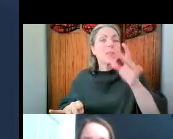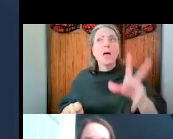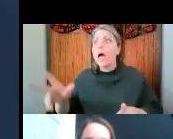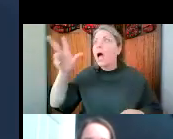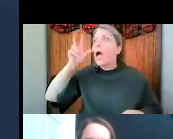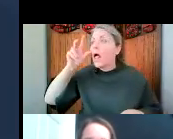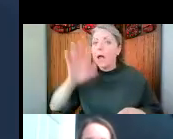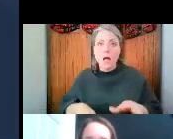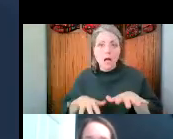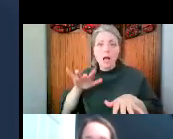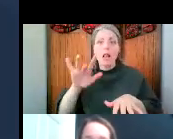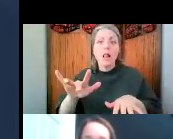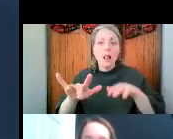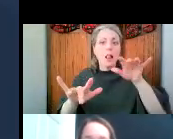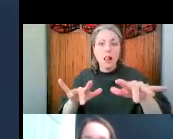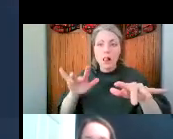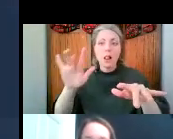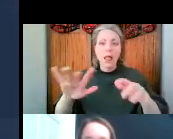learn from our environment.